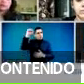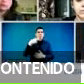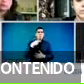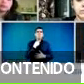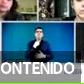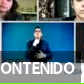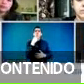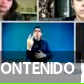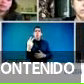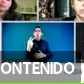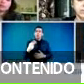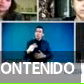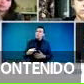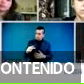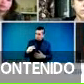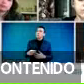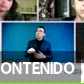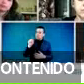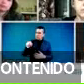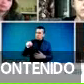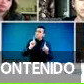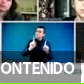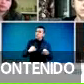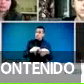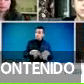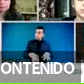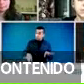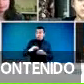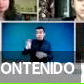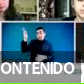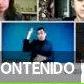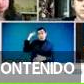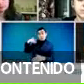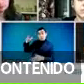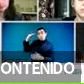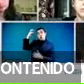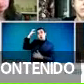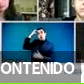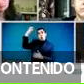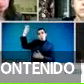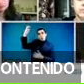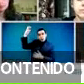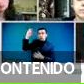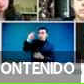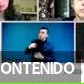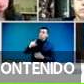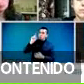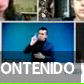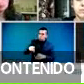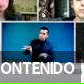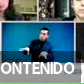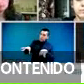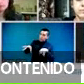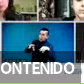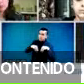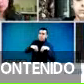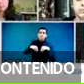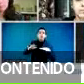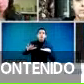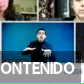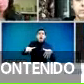are brought up to the public through the media. Media is responsible for what it is reporting. We must demand